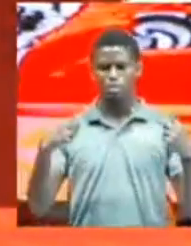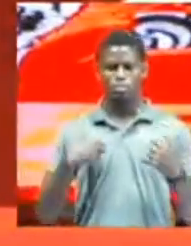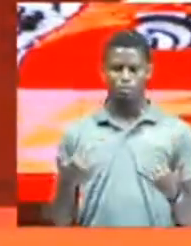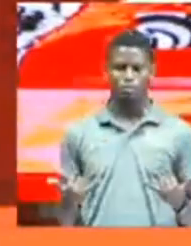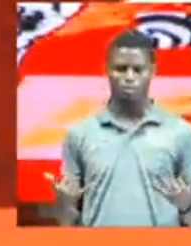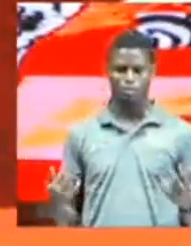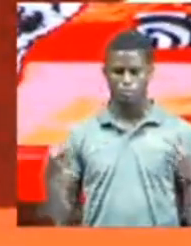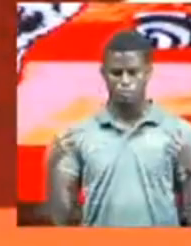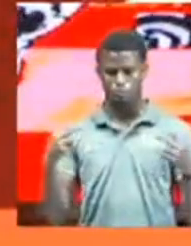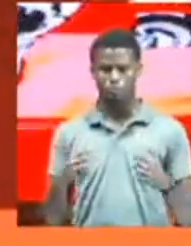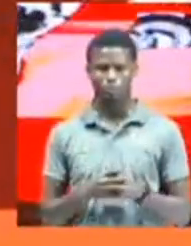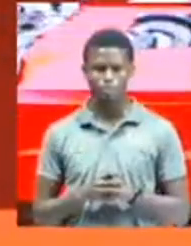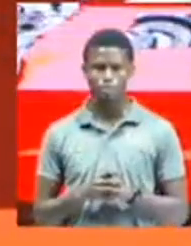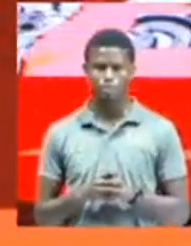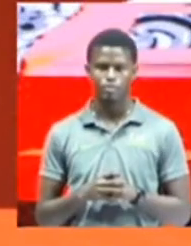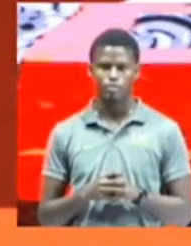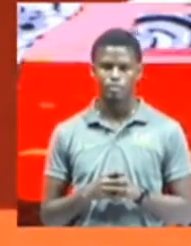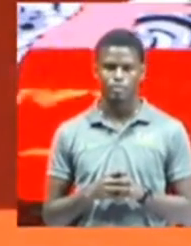Manchester,